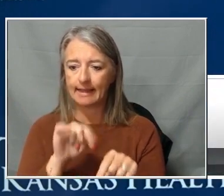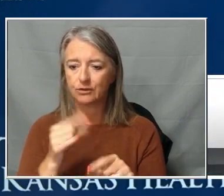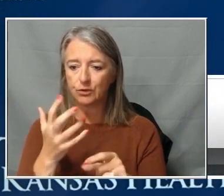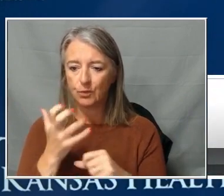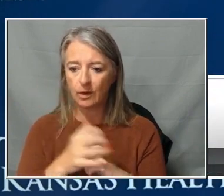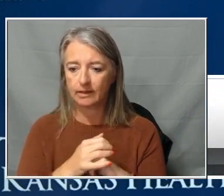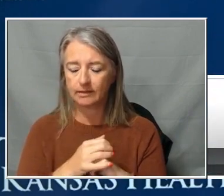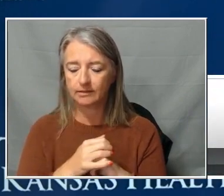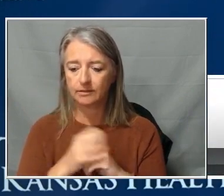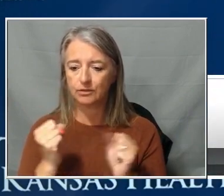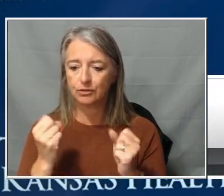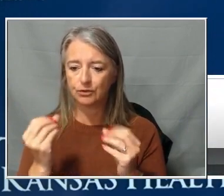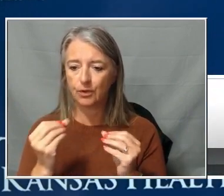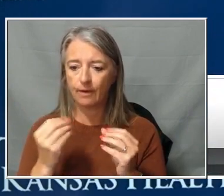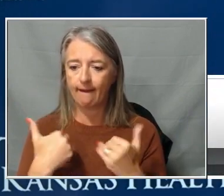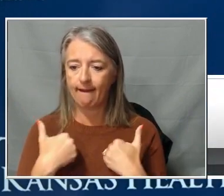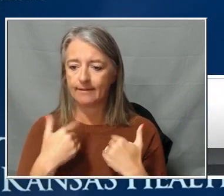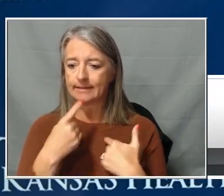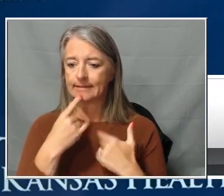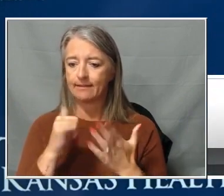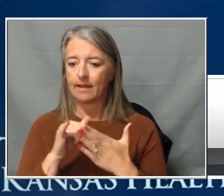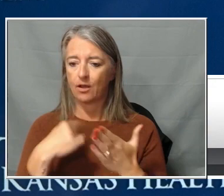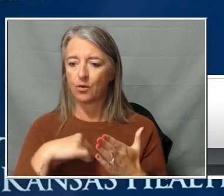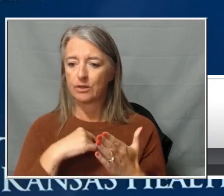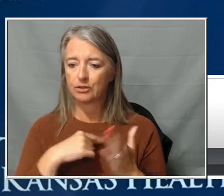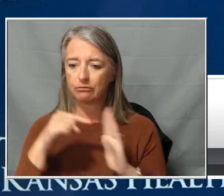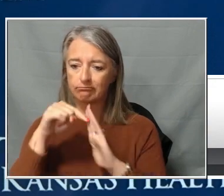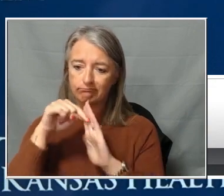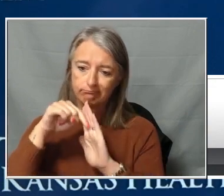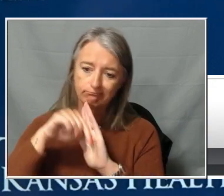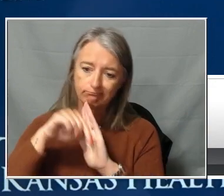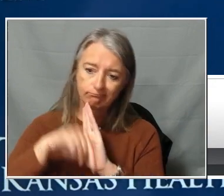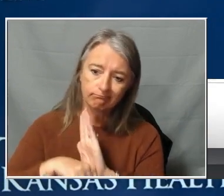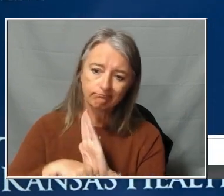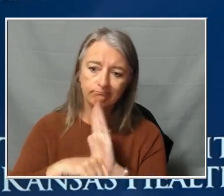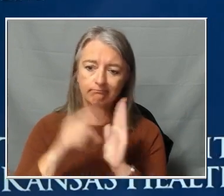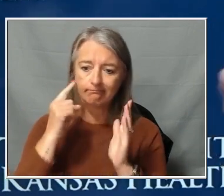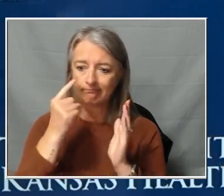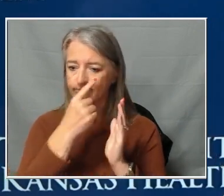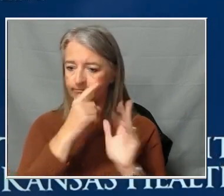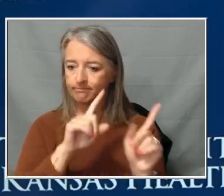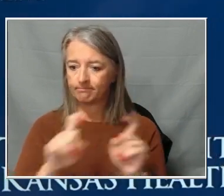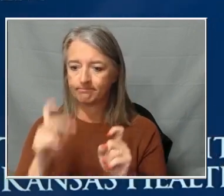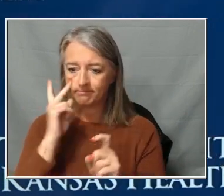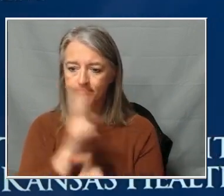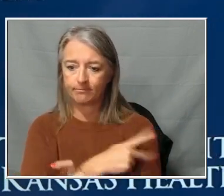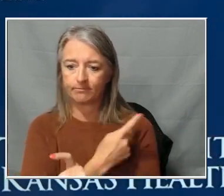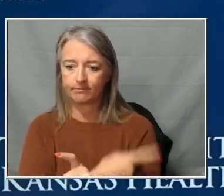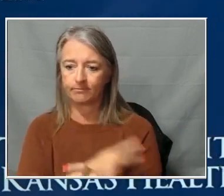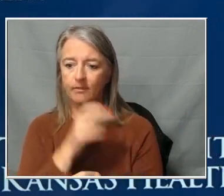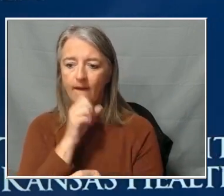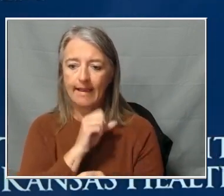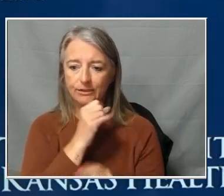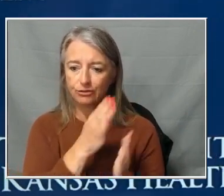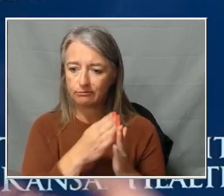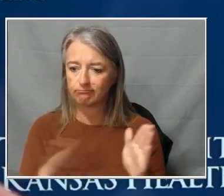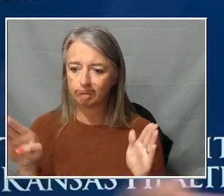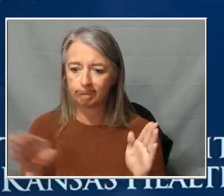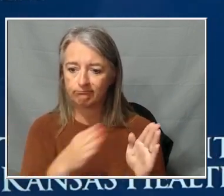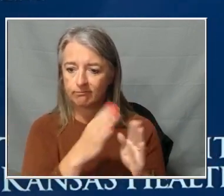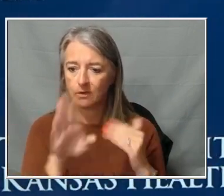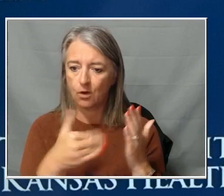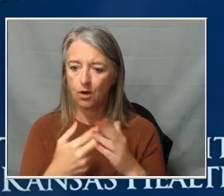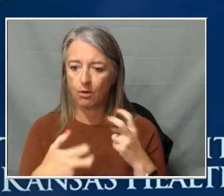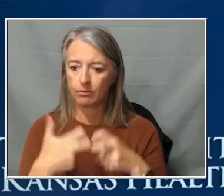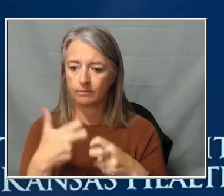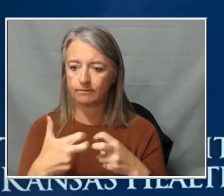And so, but having said that, we also do comprehensive eye exams. So, I mean, I see patients of all ages and all problems, and fortunately, most of my